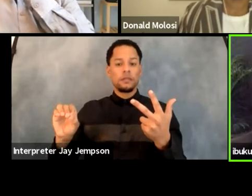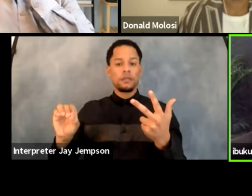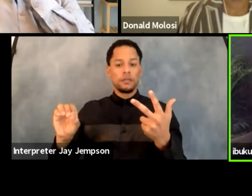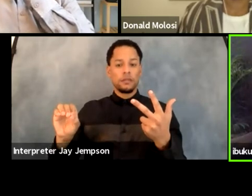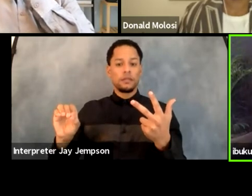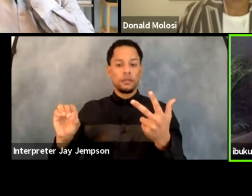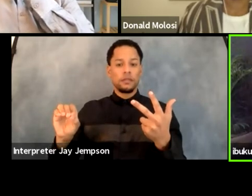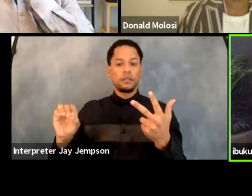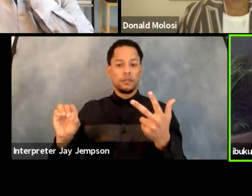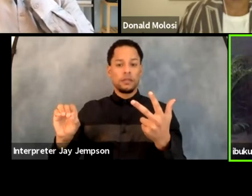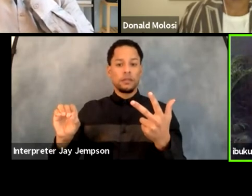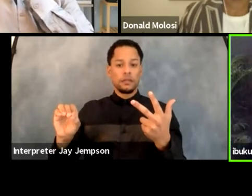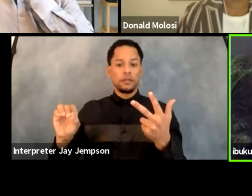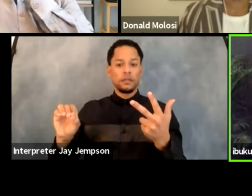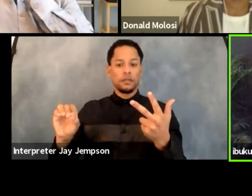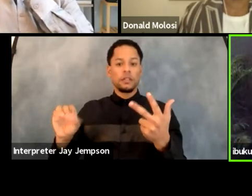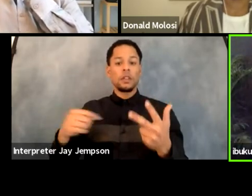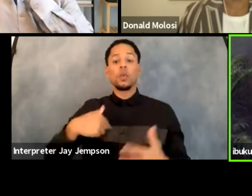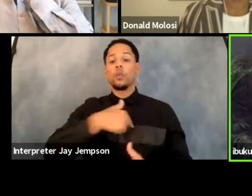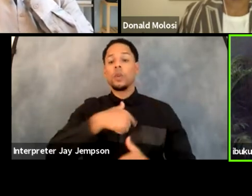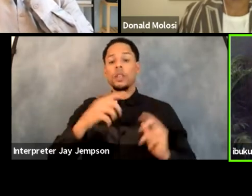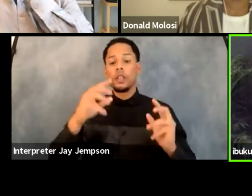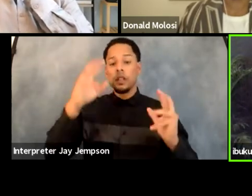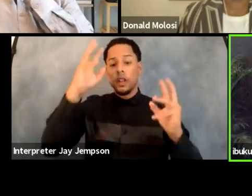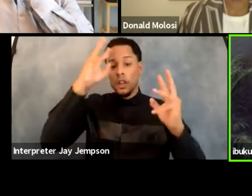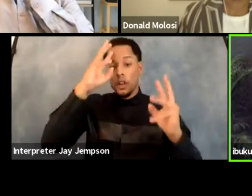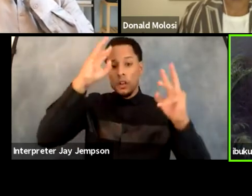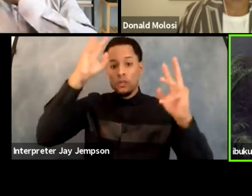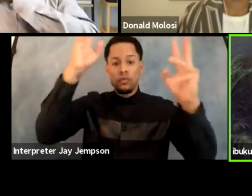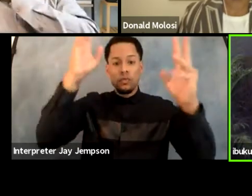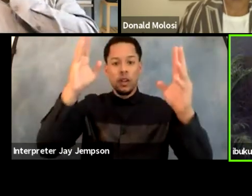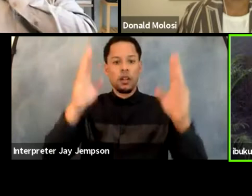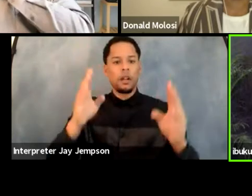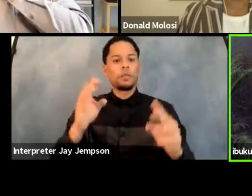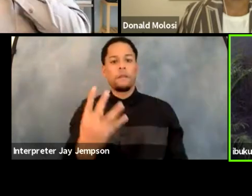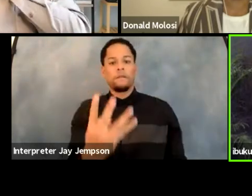we curate up to 4 performances